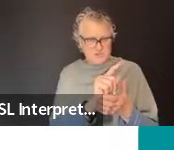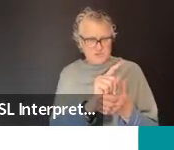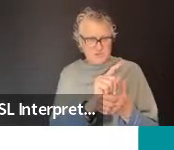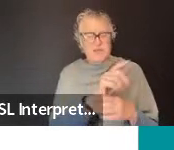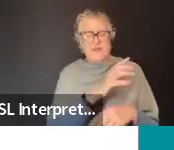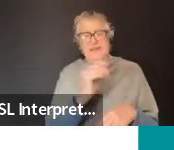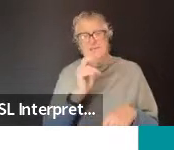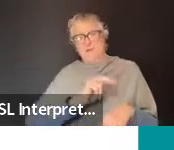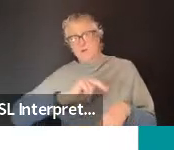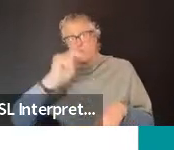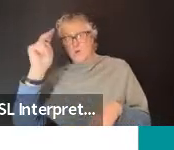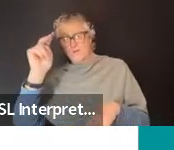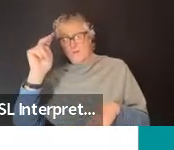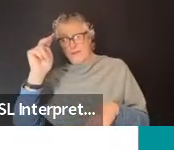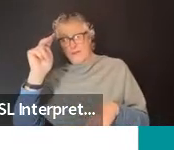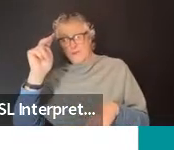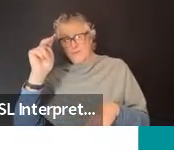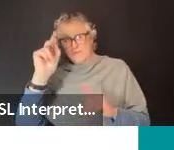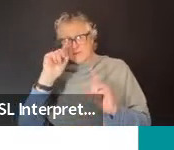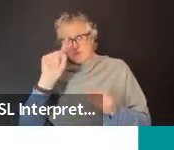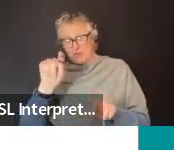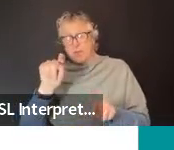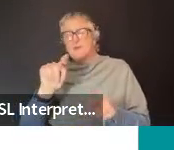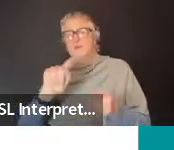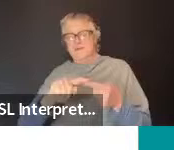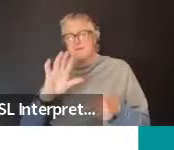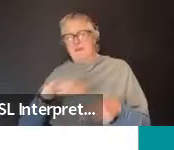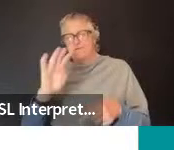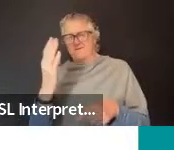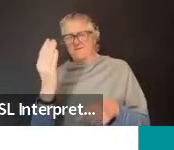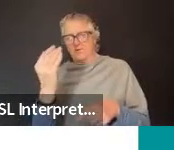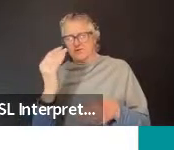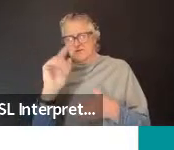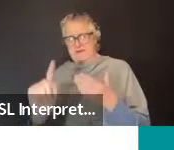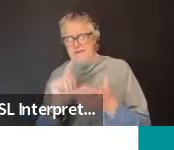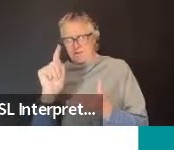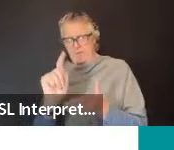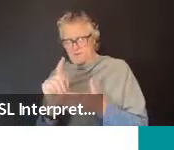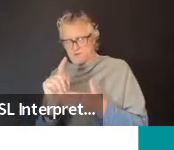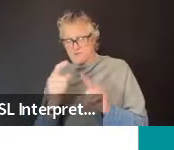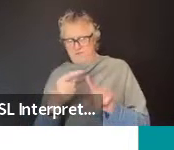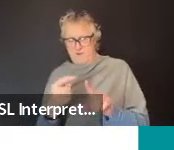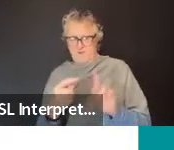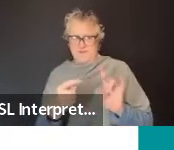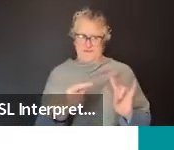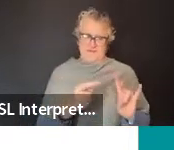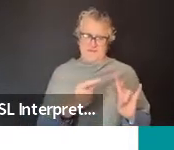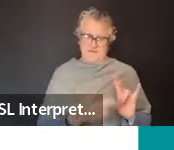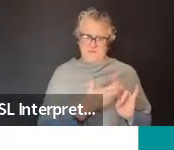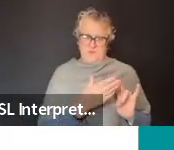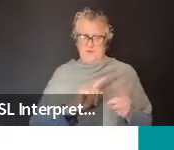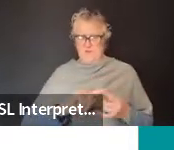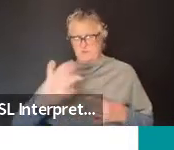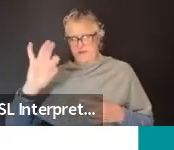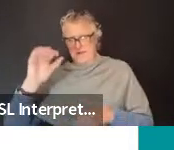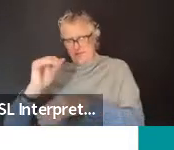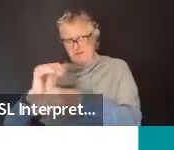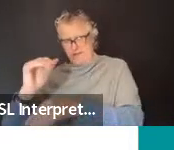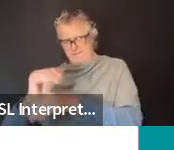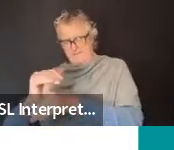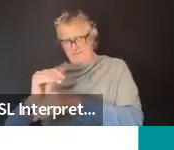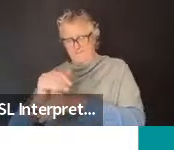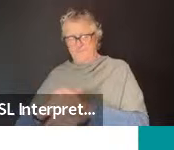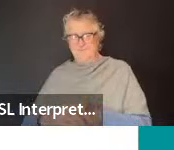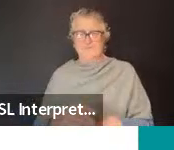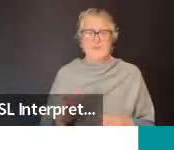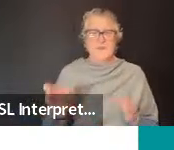forecast to be 14 hours, starting at 7 a.m. and going all the way till 9 p.m. In the southbound direction, the bottleneck of the Columbia River